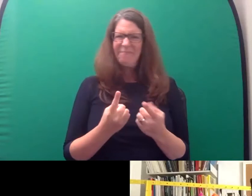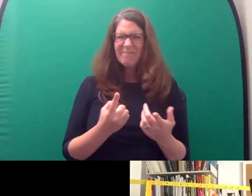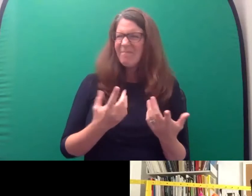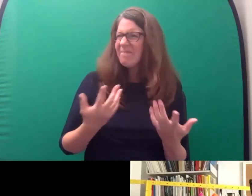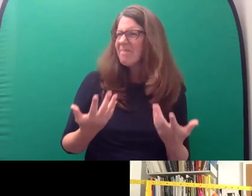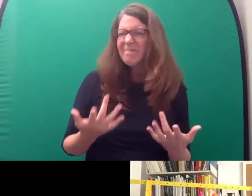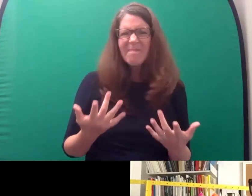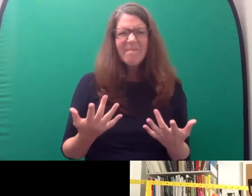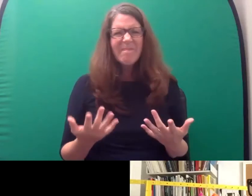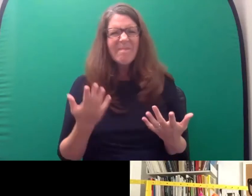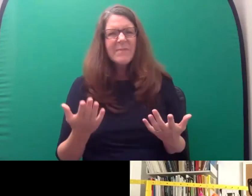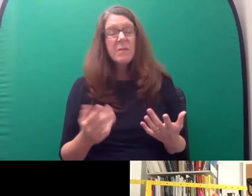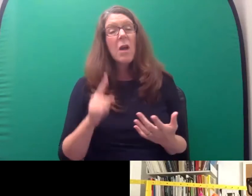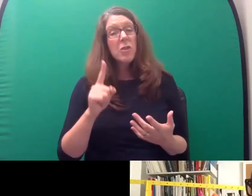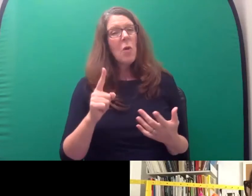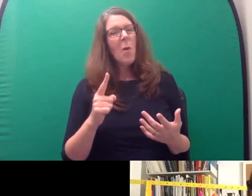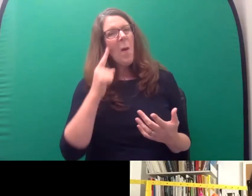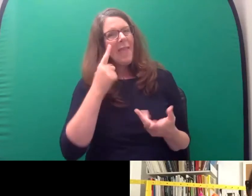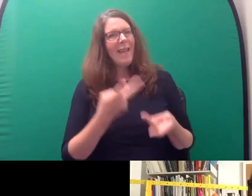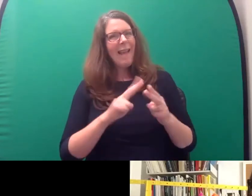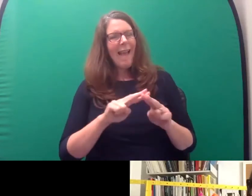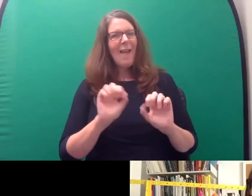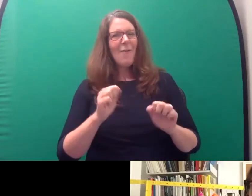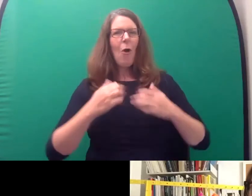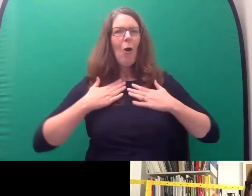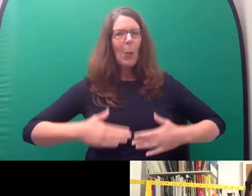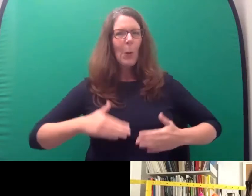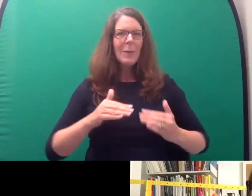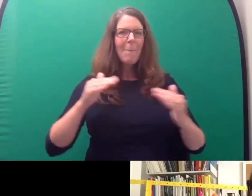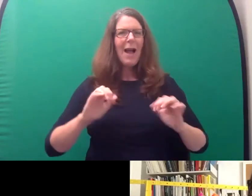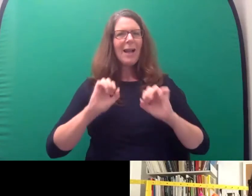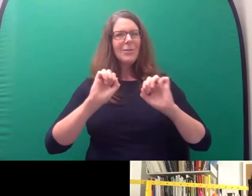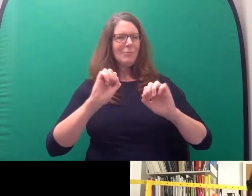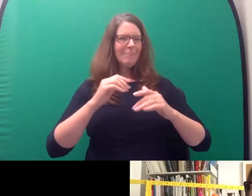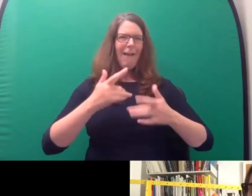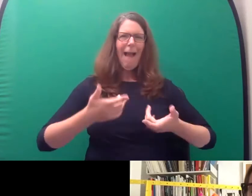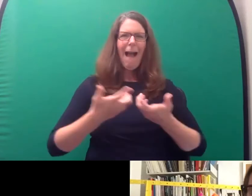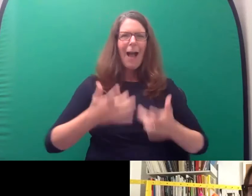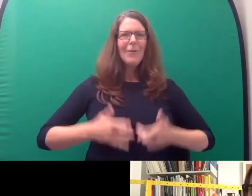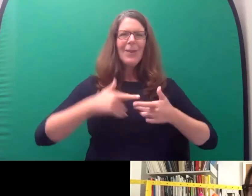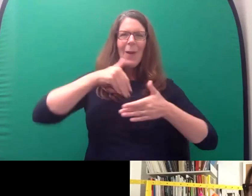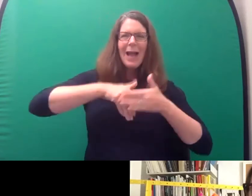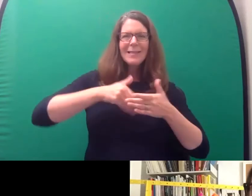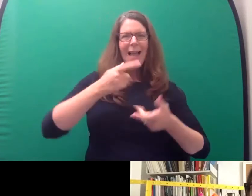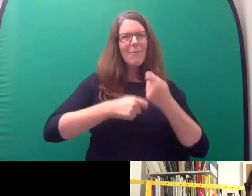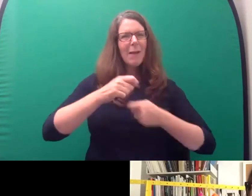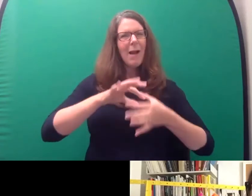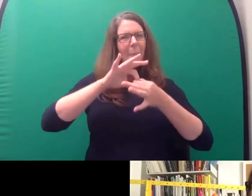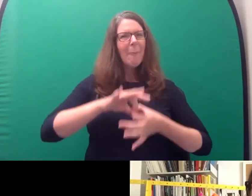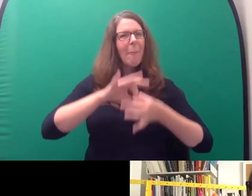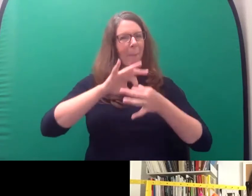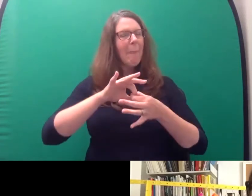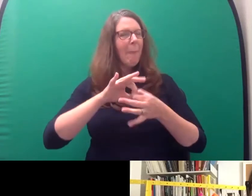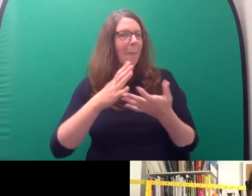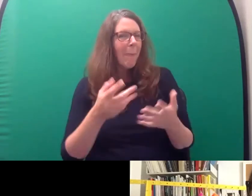it's arming oneself, feeling that you're in the right sort of frame of mind is quite an important thing, I think.